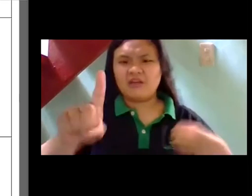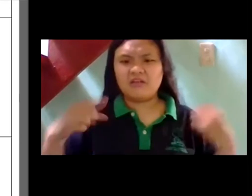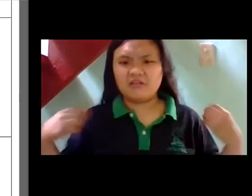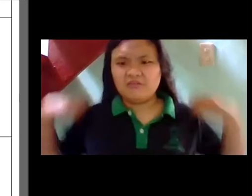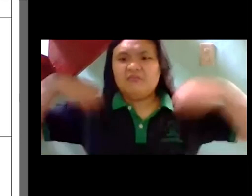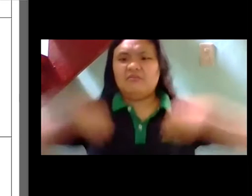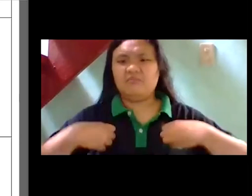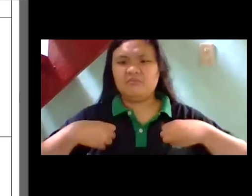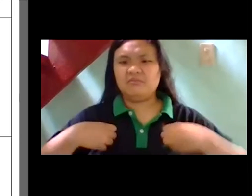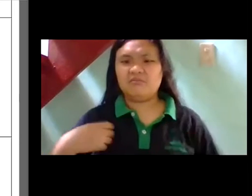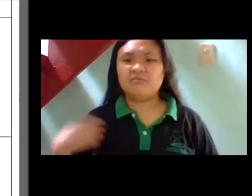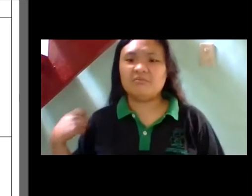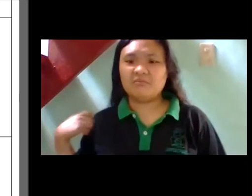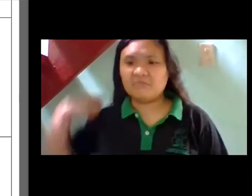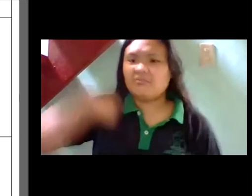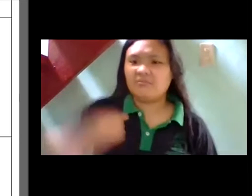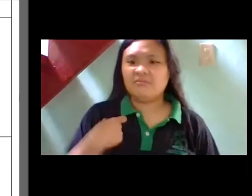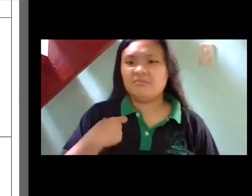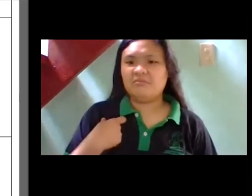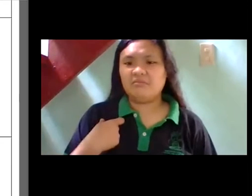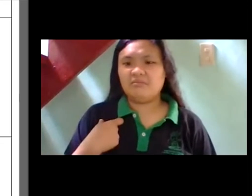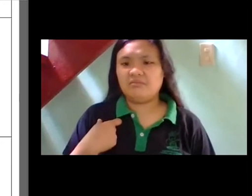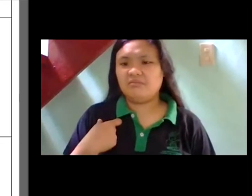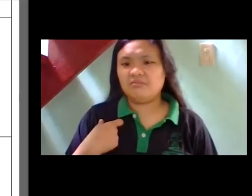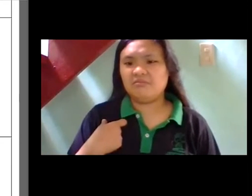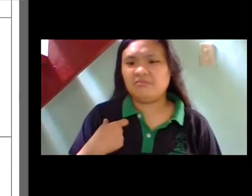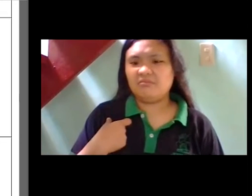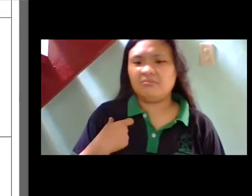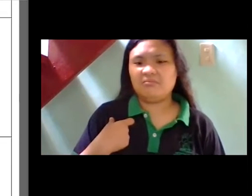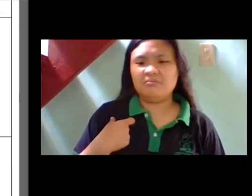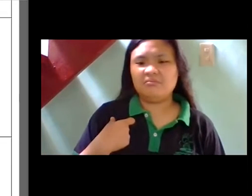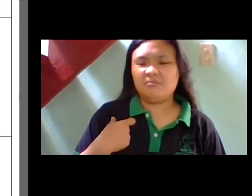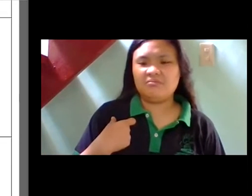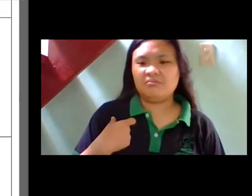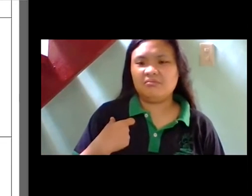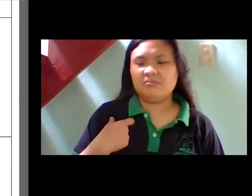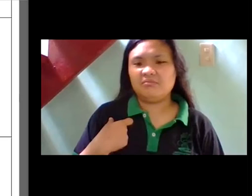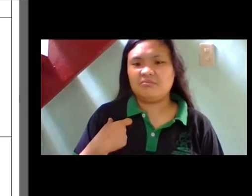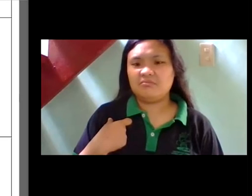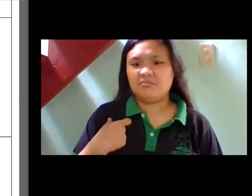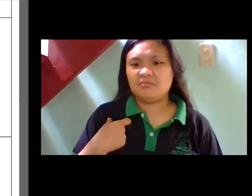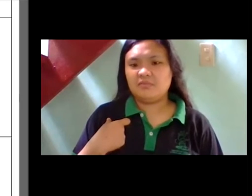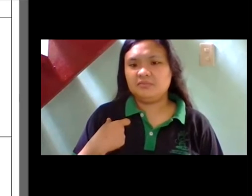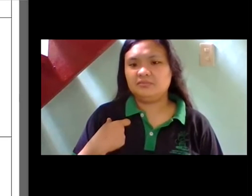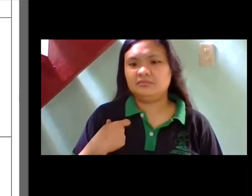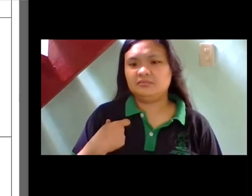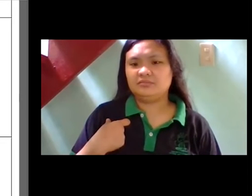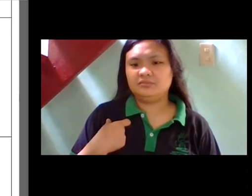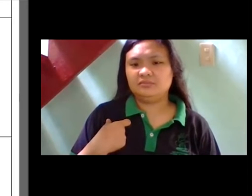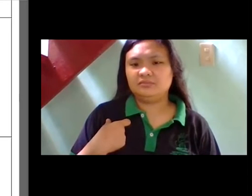Actually, it's just one sign for both, Okay, to put on and